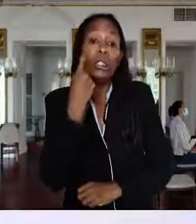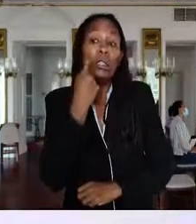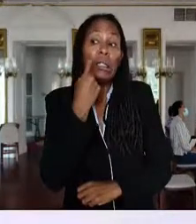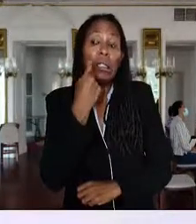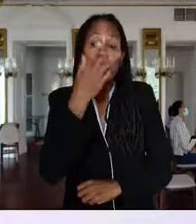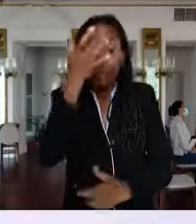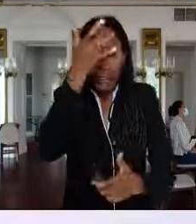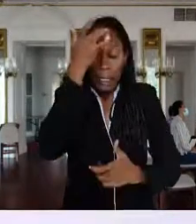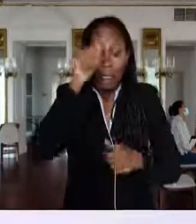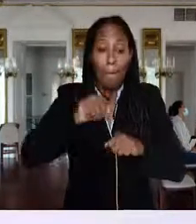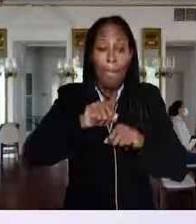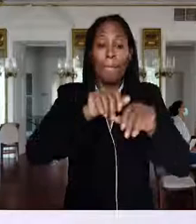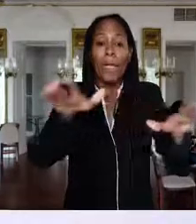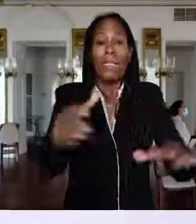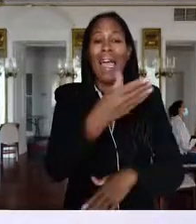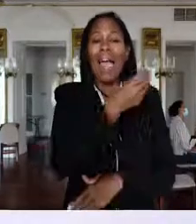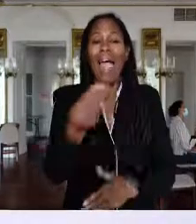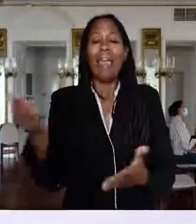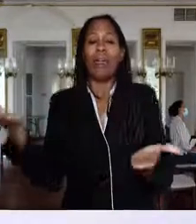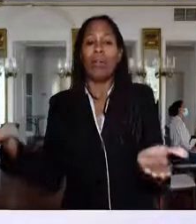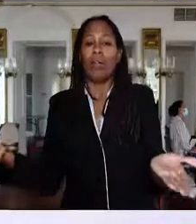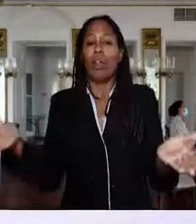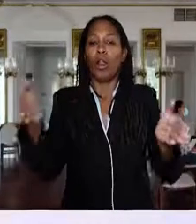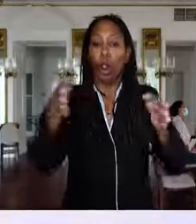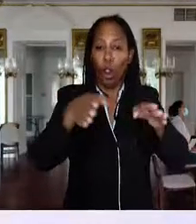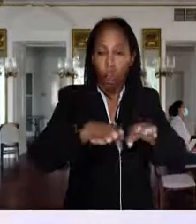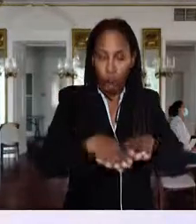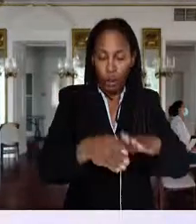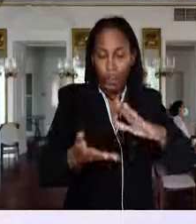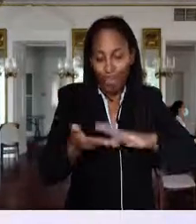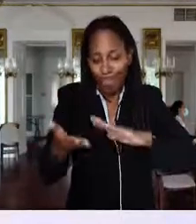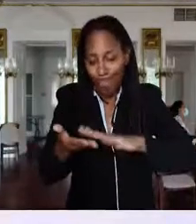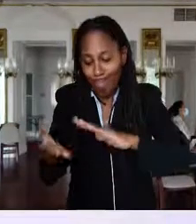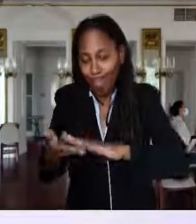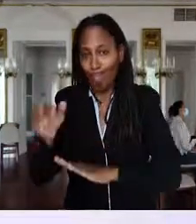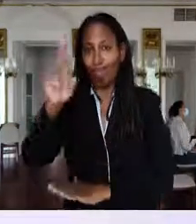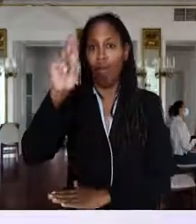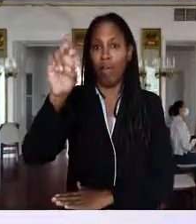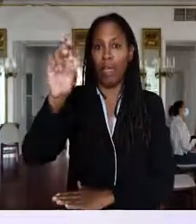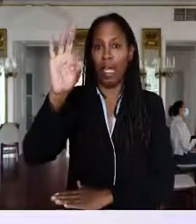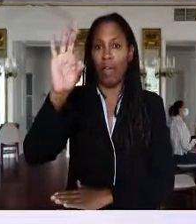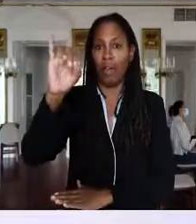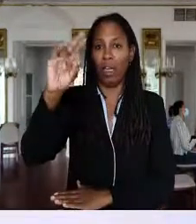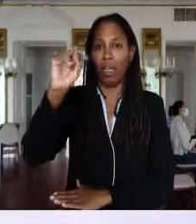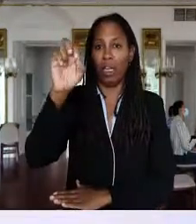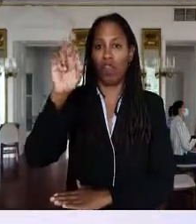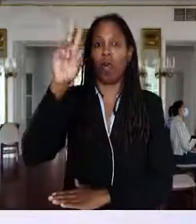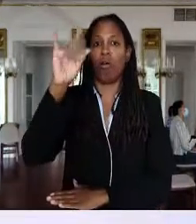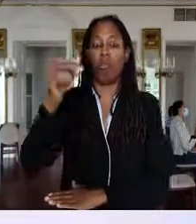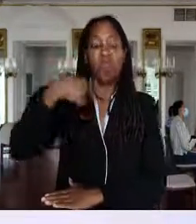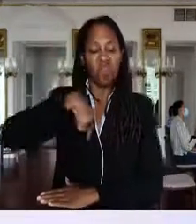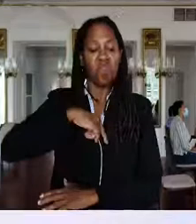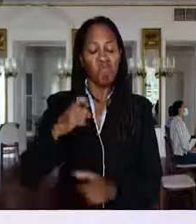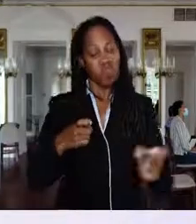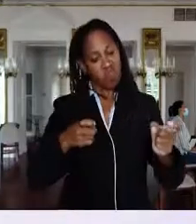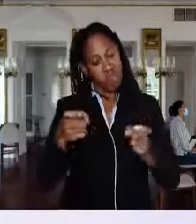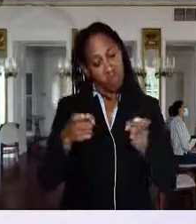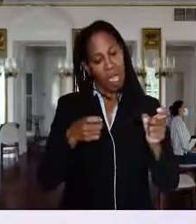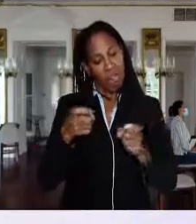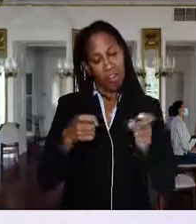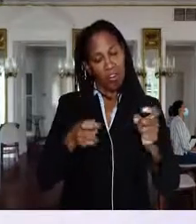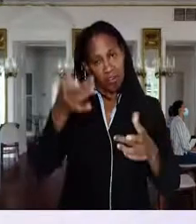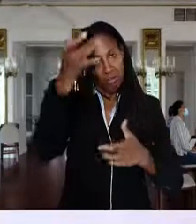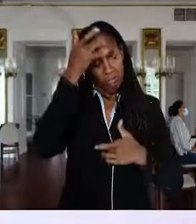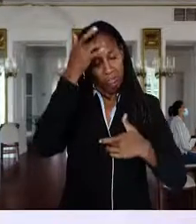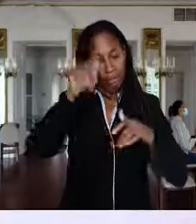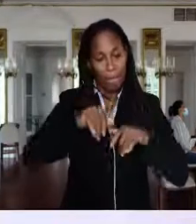refinery. There's no debate that we have managed the pandemic and we have managed the funds effectively.